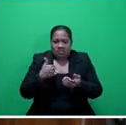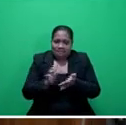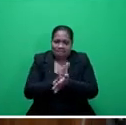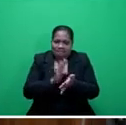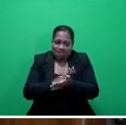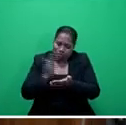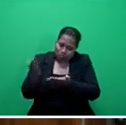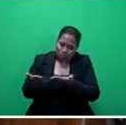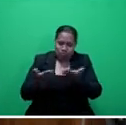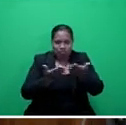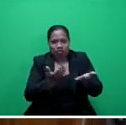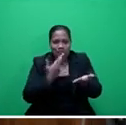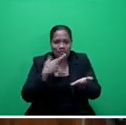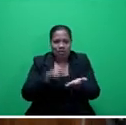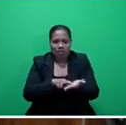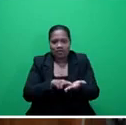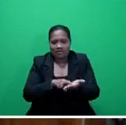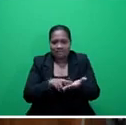report.